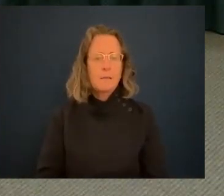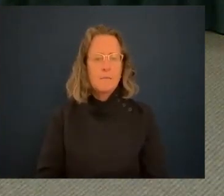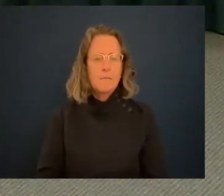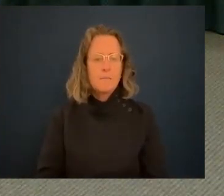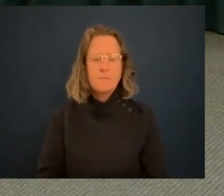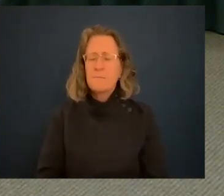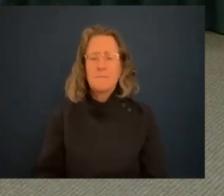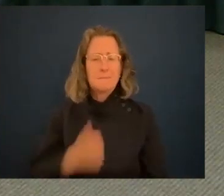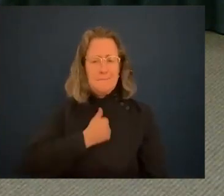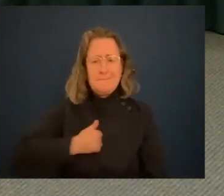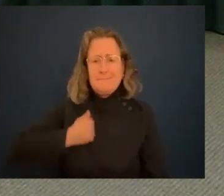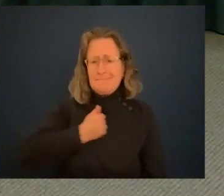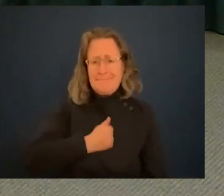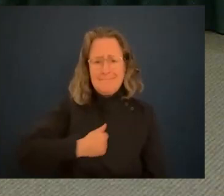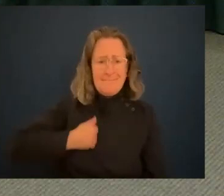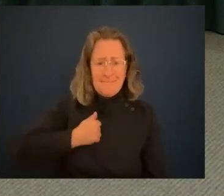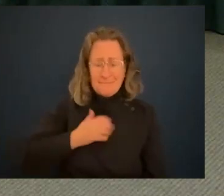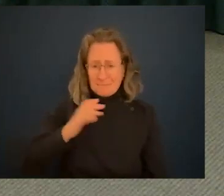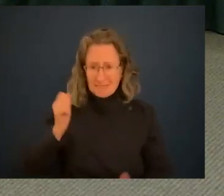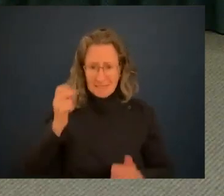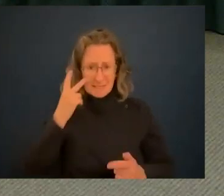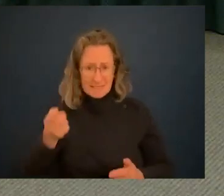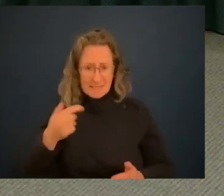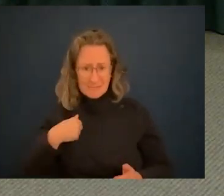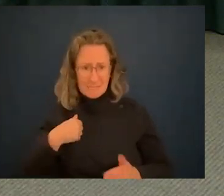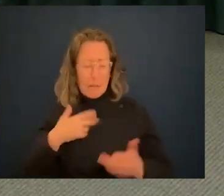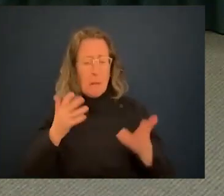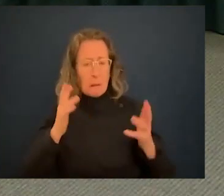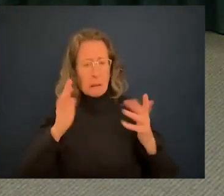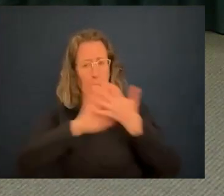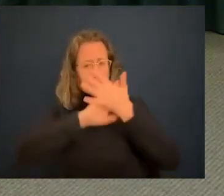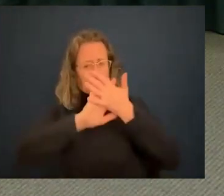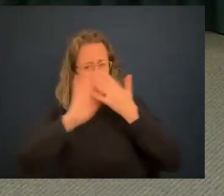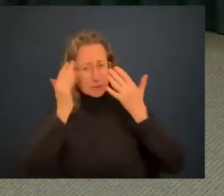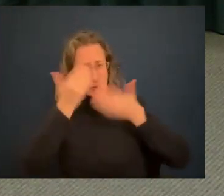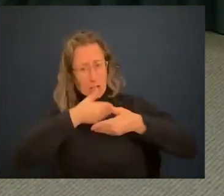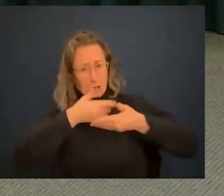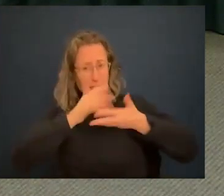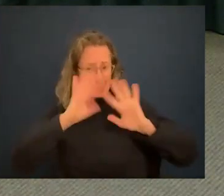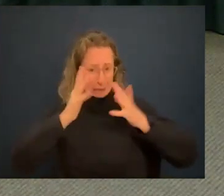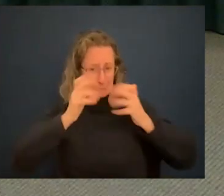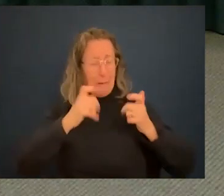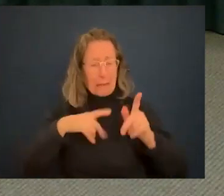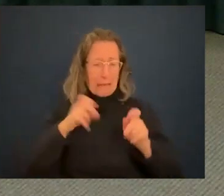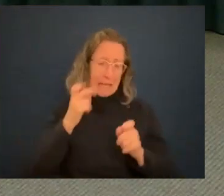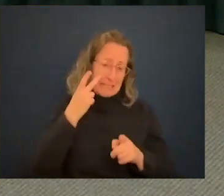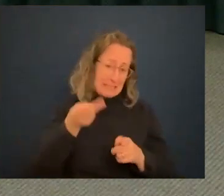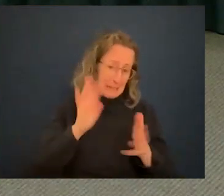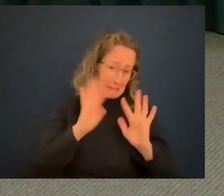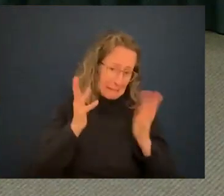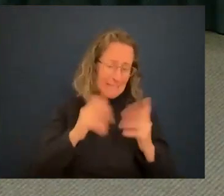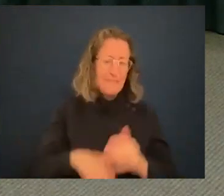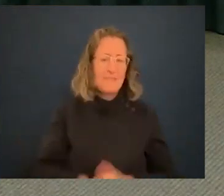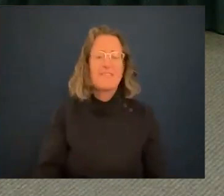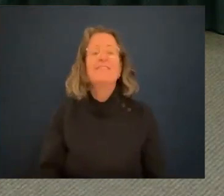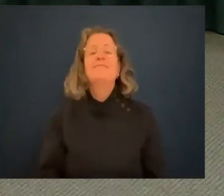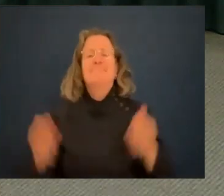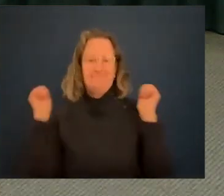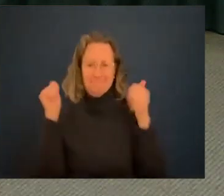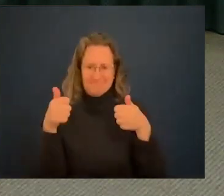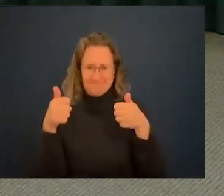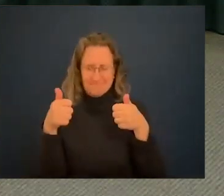trying to get myself uh we all set yes I can see you you are kind to see you you're in the dark kind of but there you